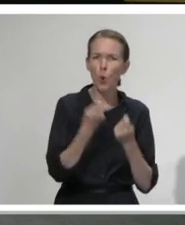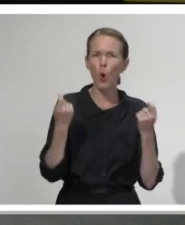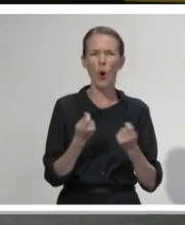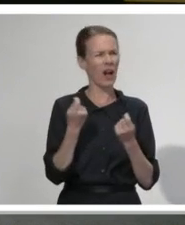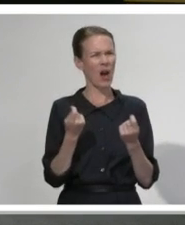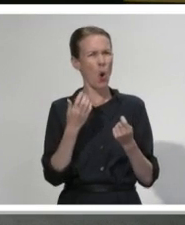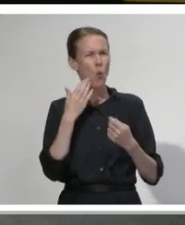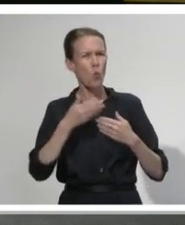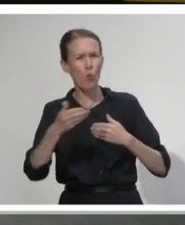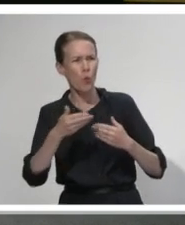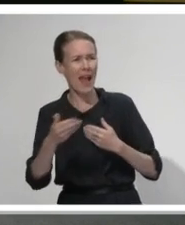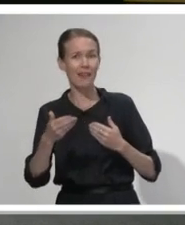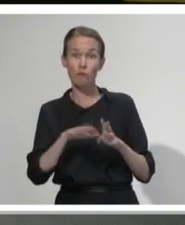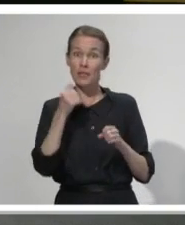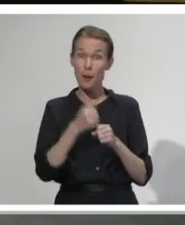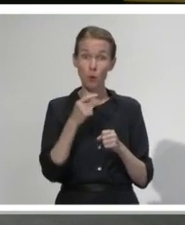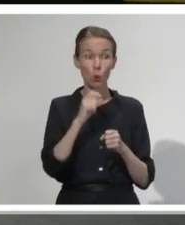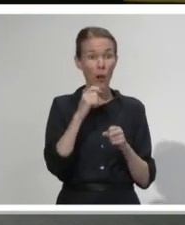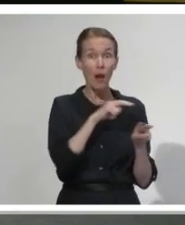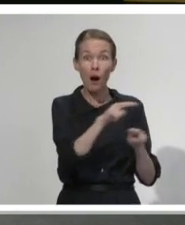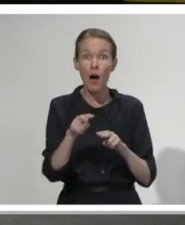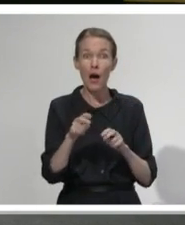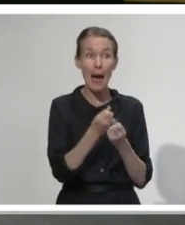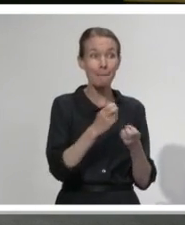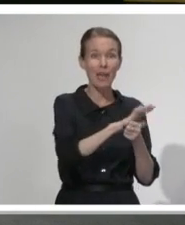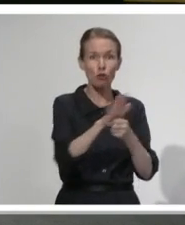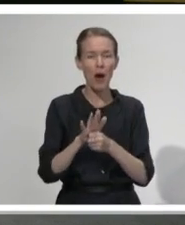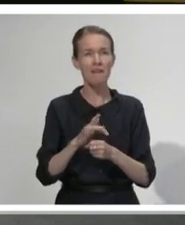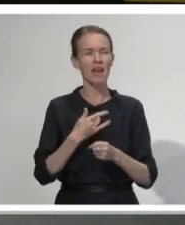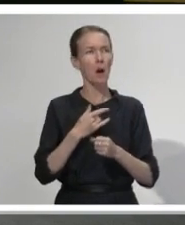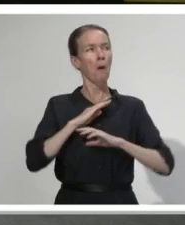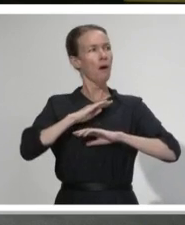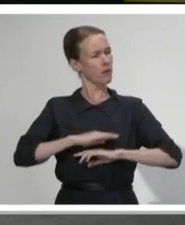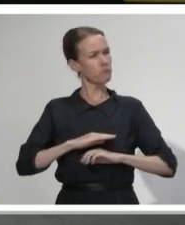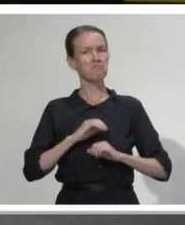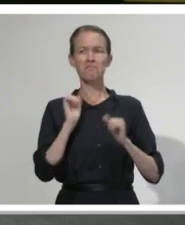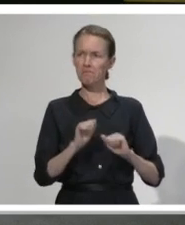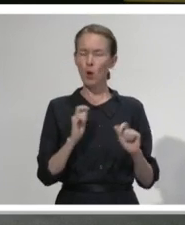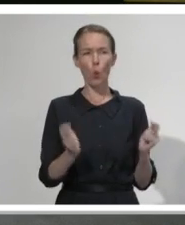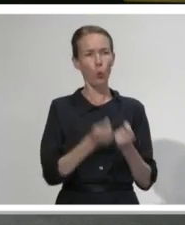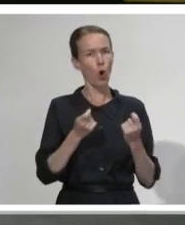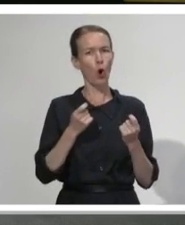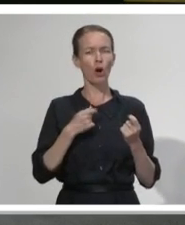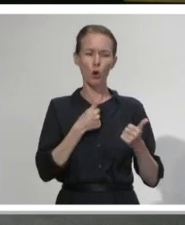looking at our case numbers and things, and will we know that Kiwis are obeying the rules and we're not spreading